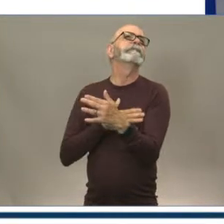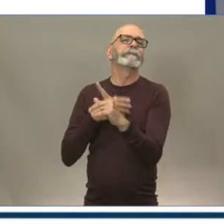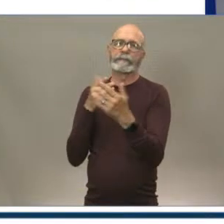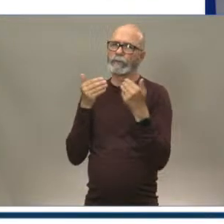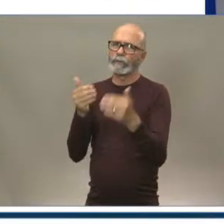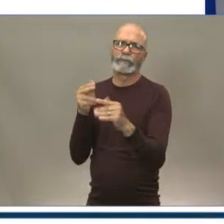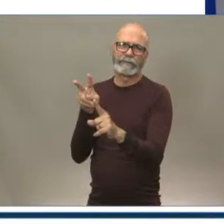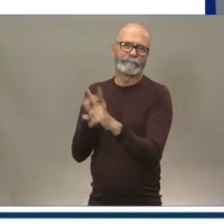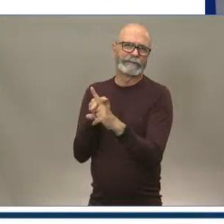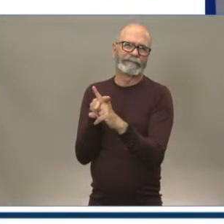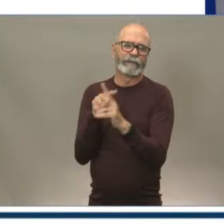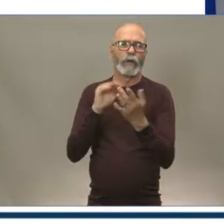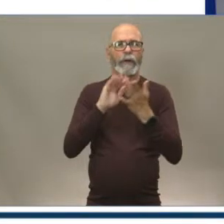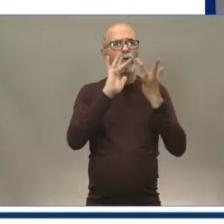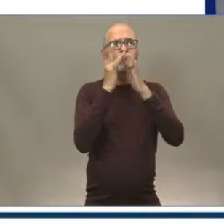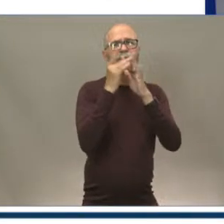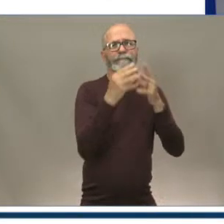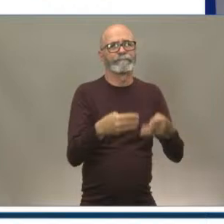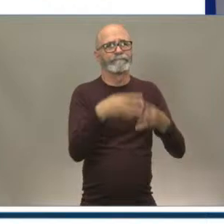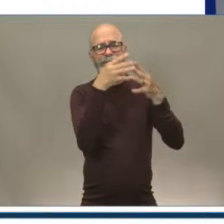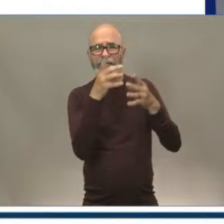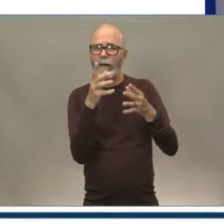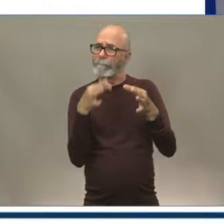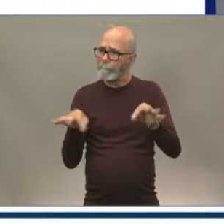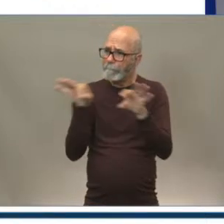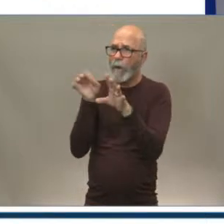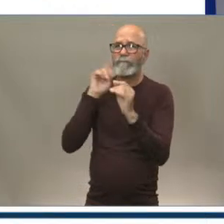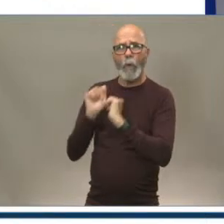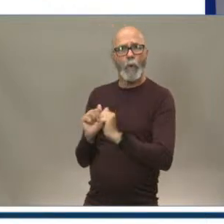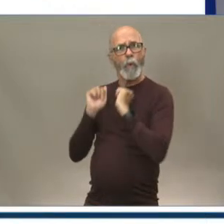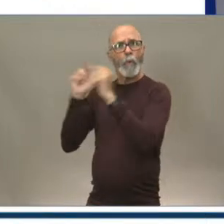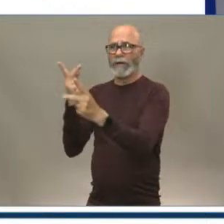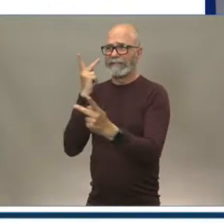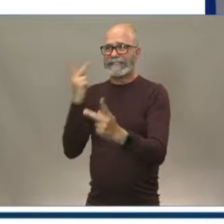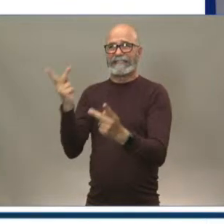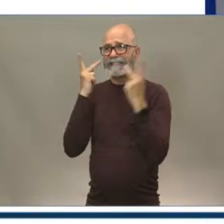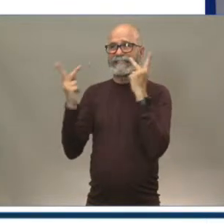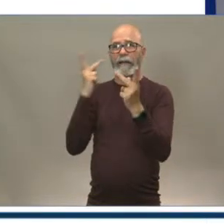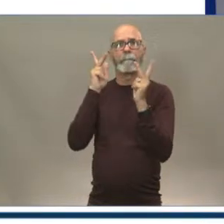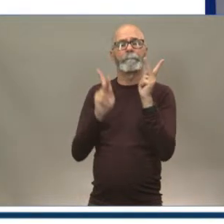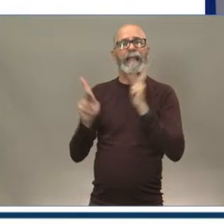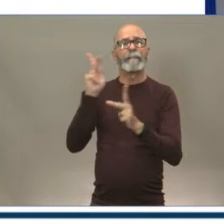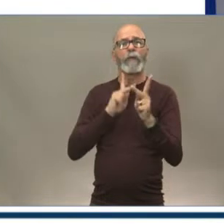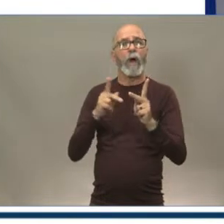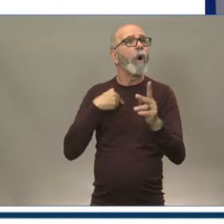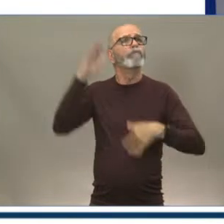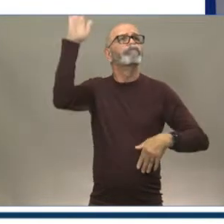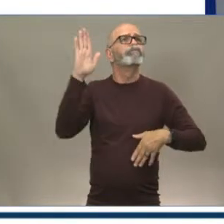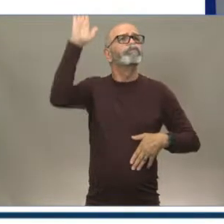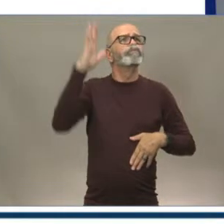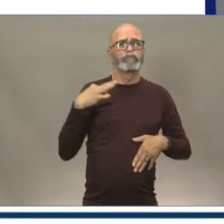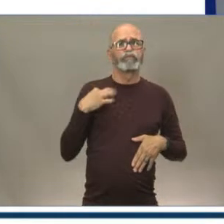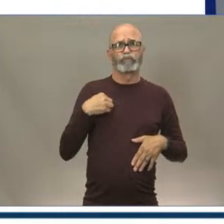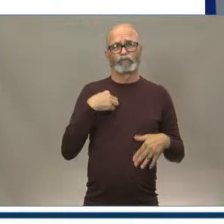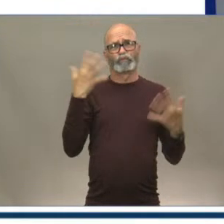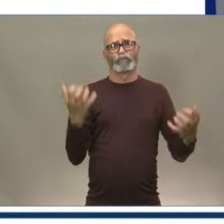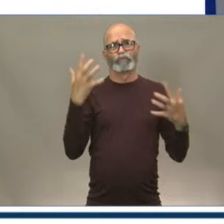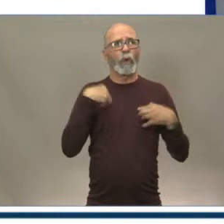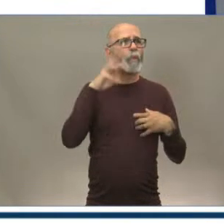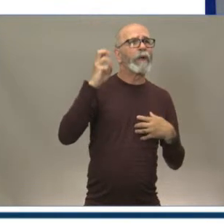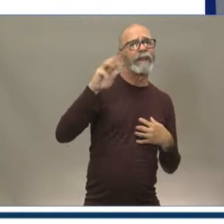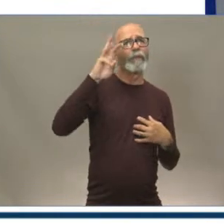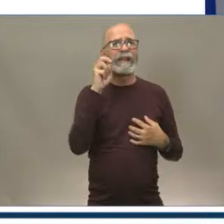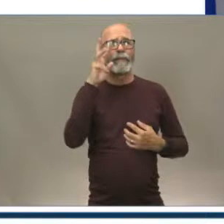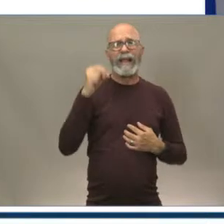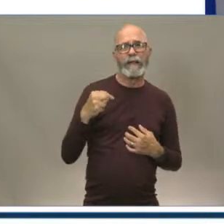thing for to see Nova Scotians more and more asking when they're going to get their shot. So we're seeing that high percentage of